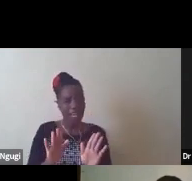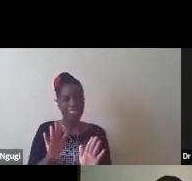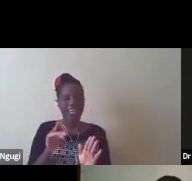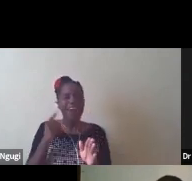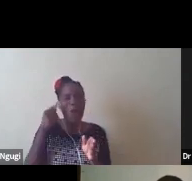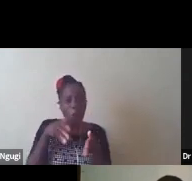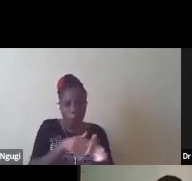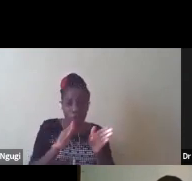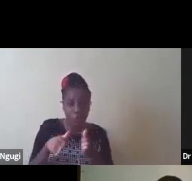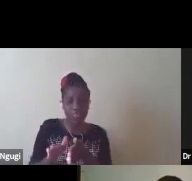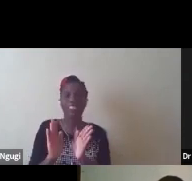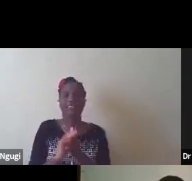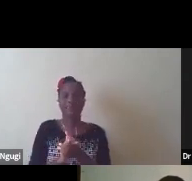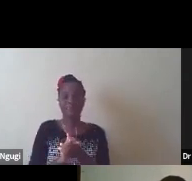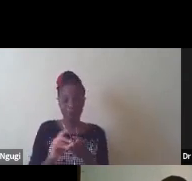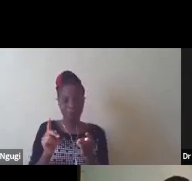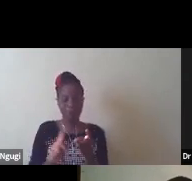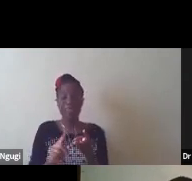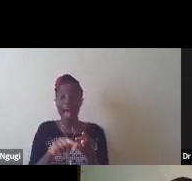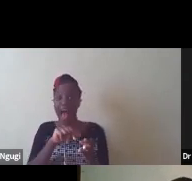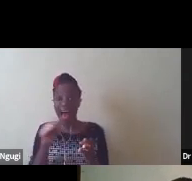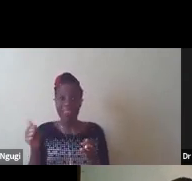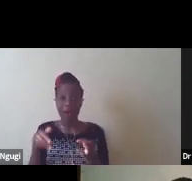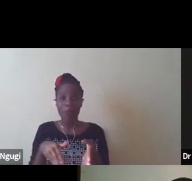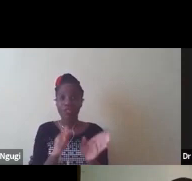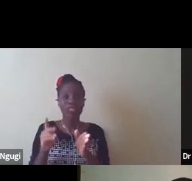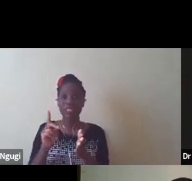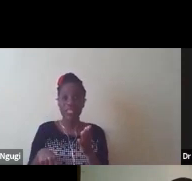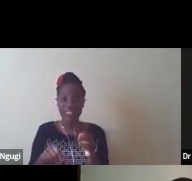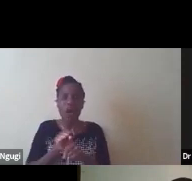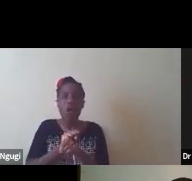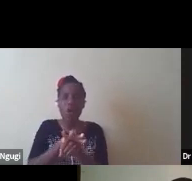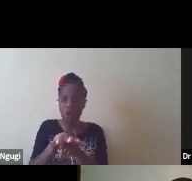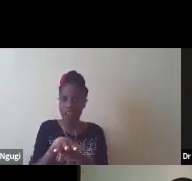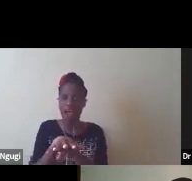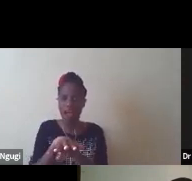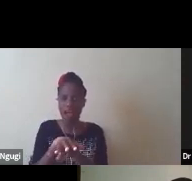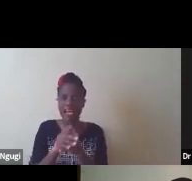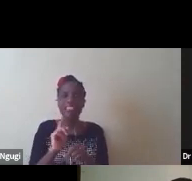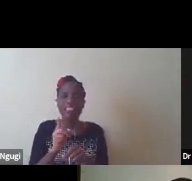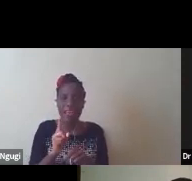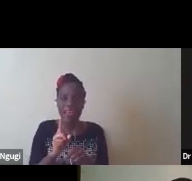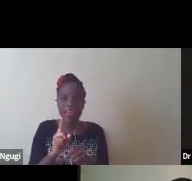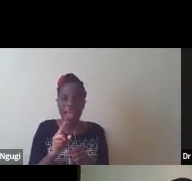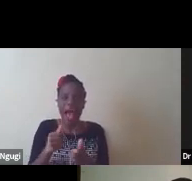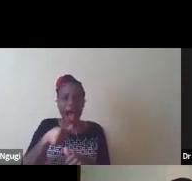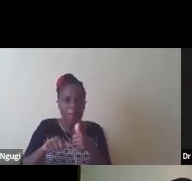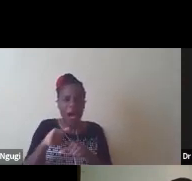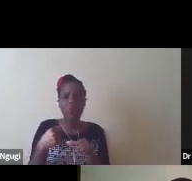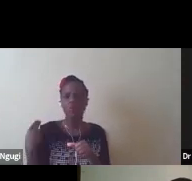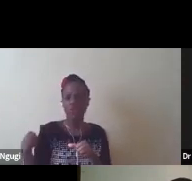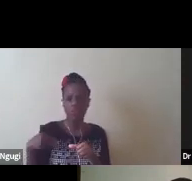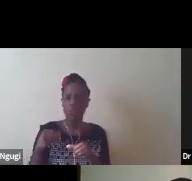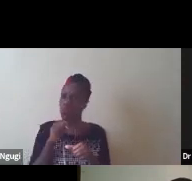that we have for this. Then I would also say that the COVID has shown us that we need to de-emphasize hospital or inpatient